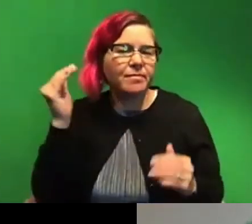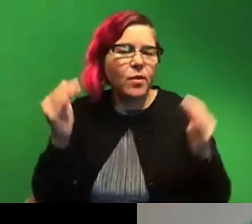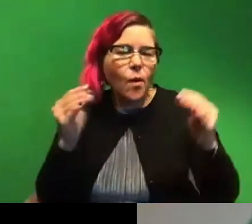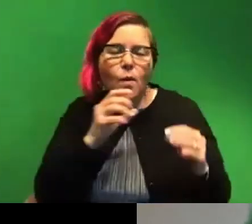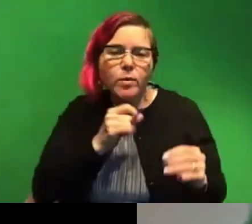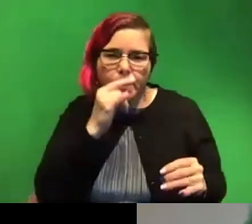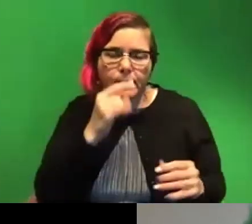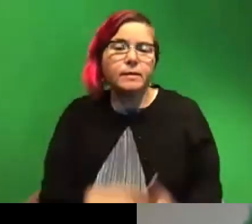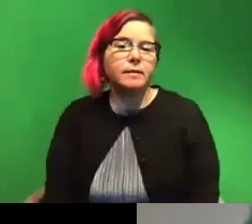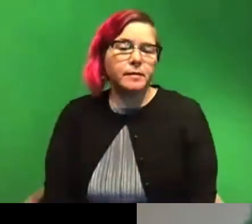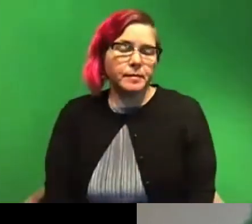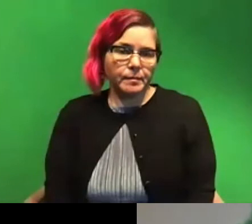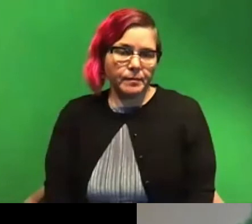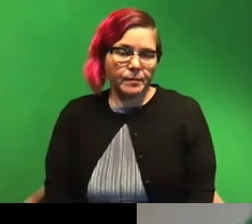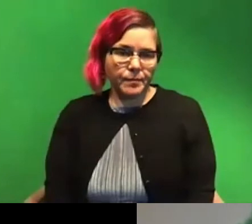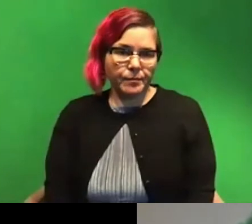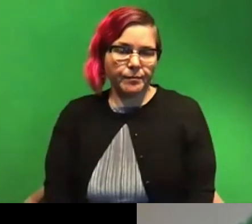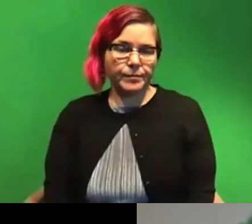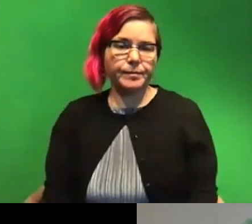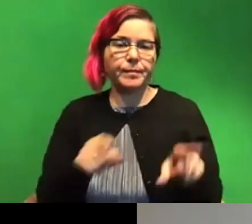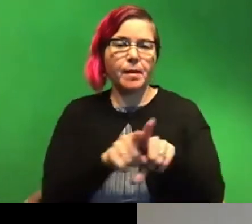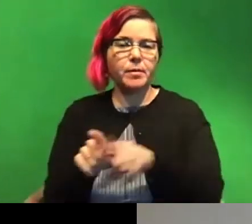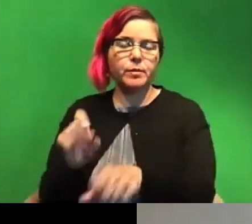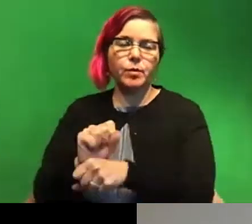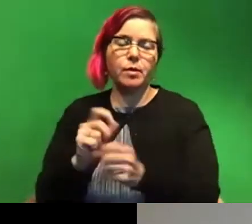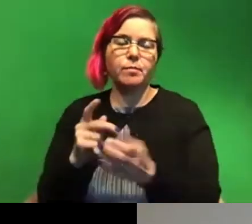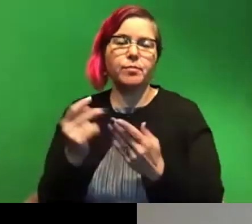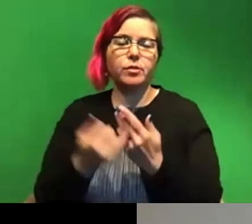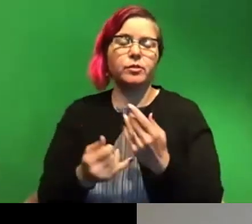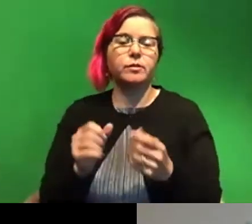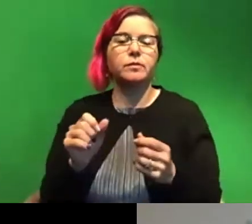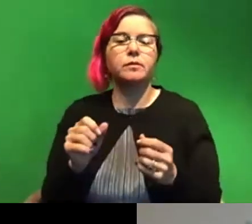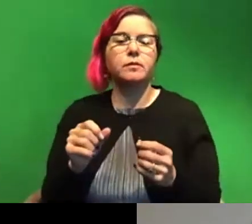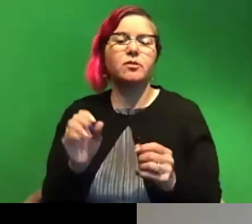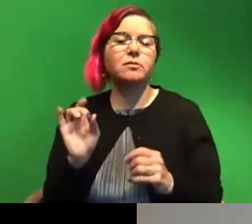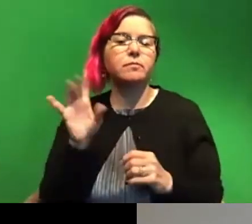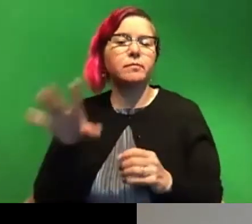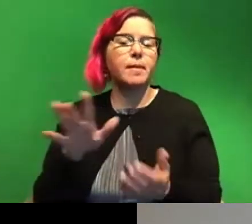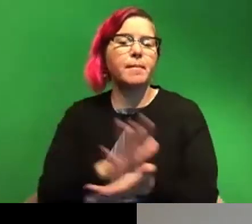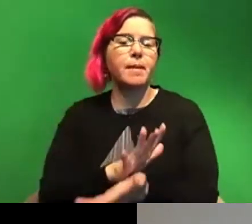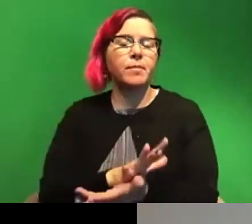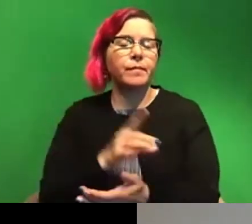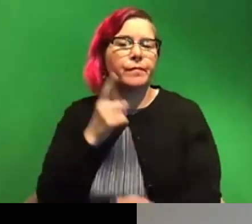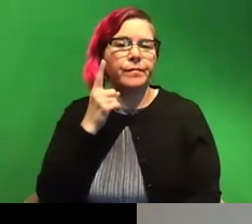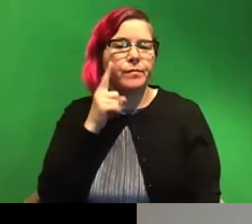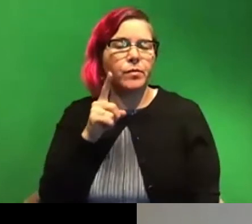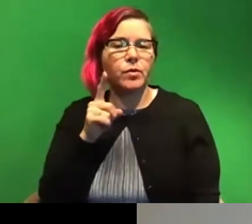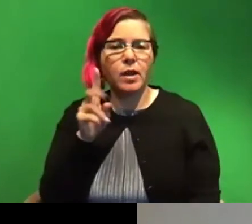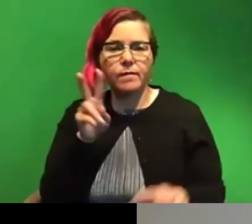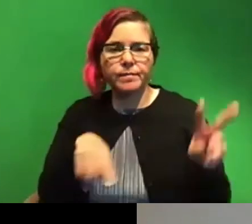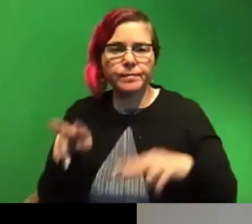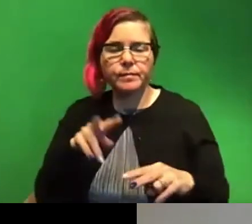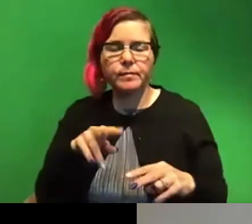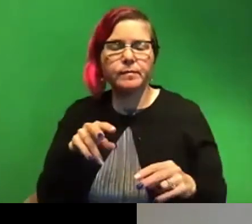Yeah. And then I'm also working on a project with just submitted a paper for looking at how